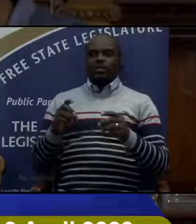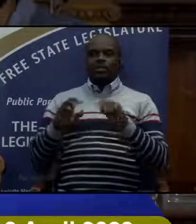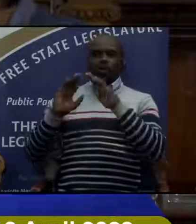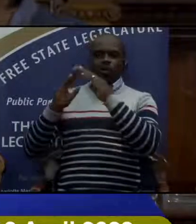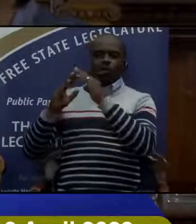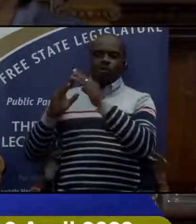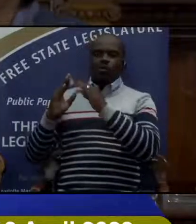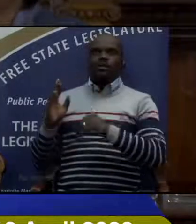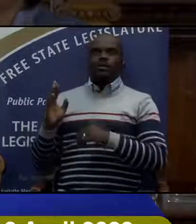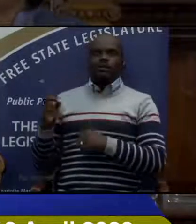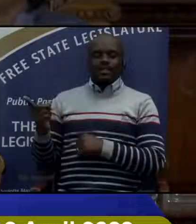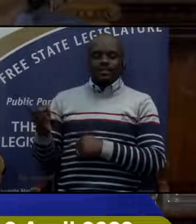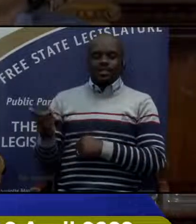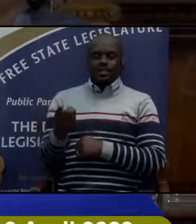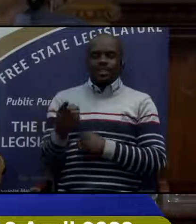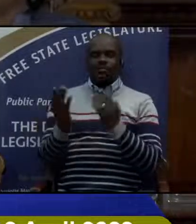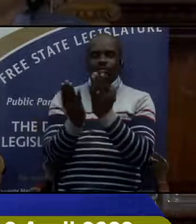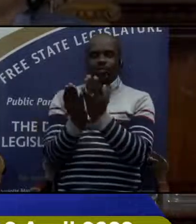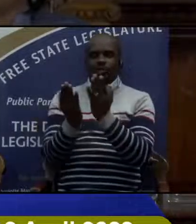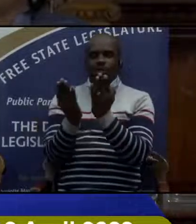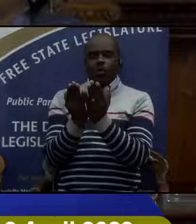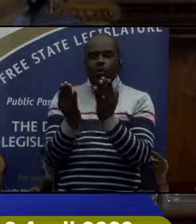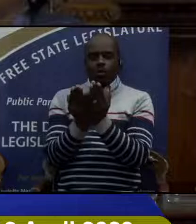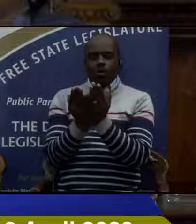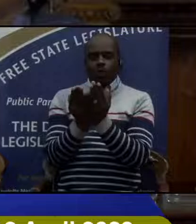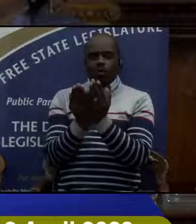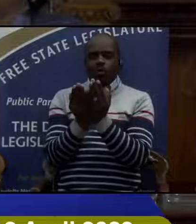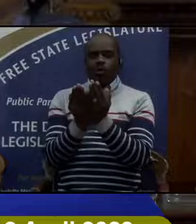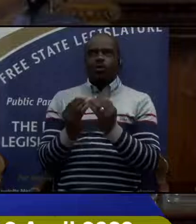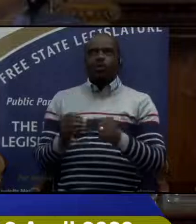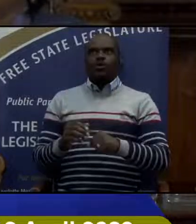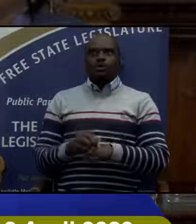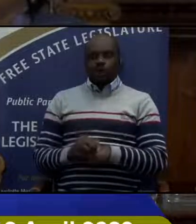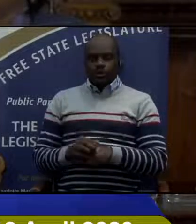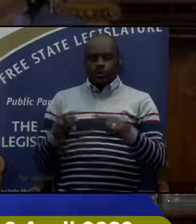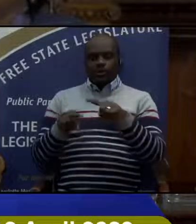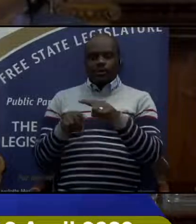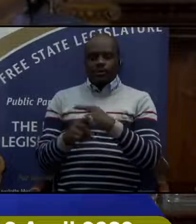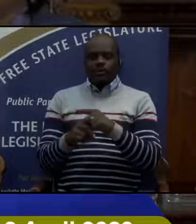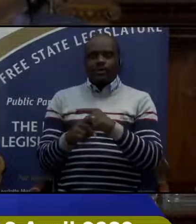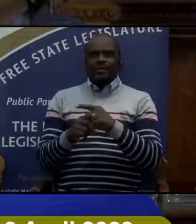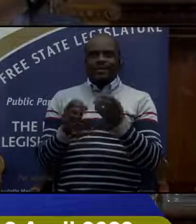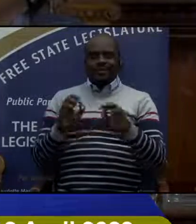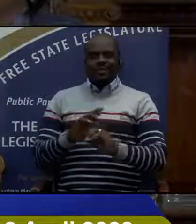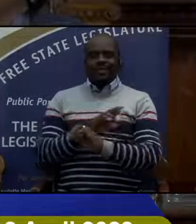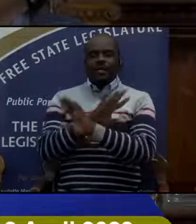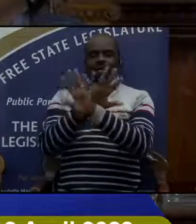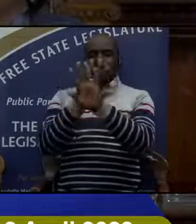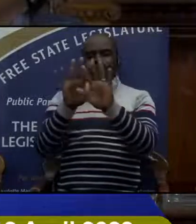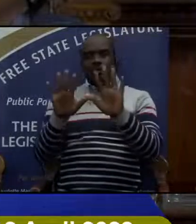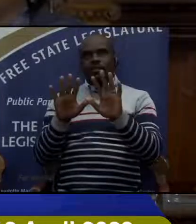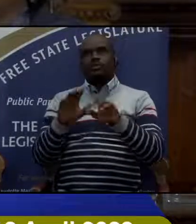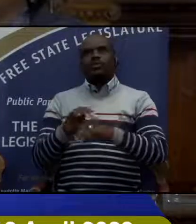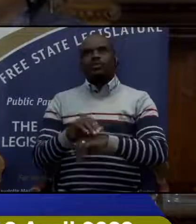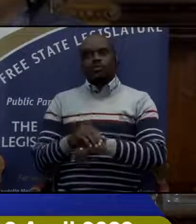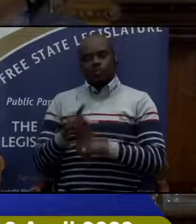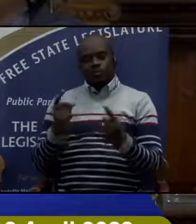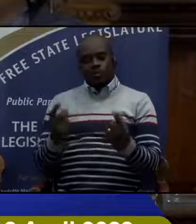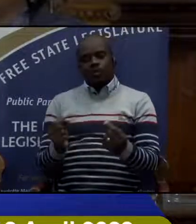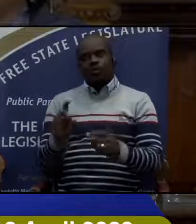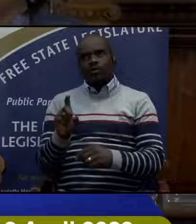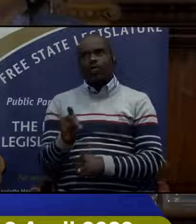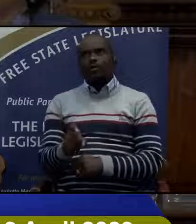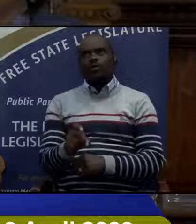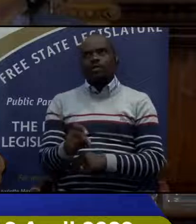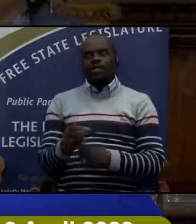three principal tasks to fulfill. Firstly, it inspires the incoming generation of